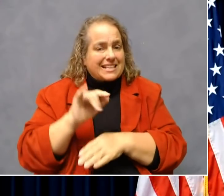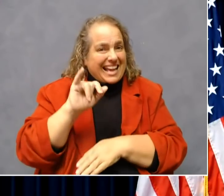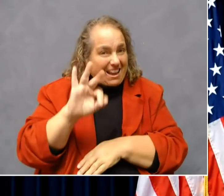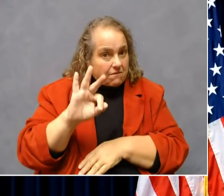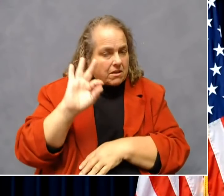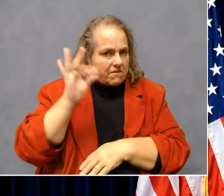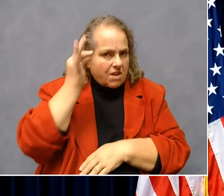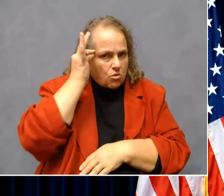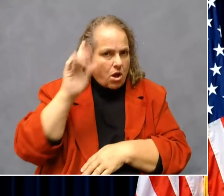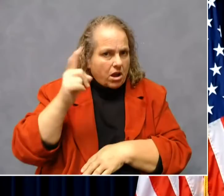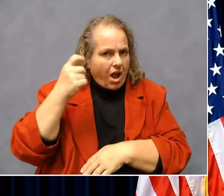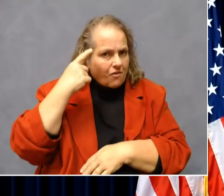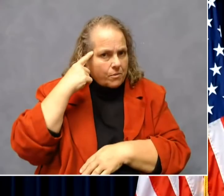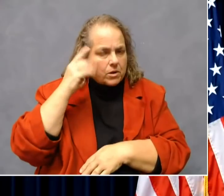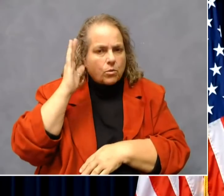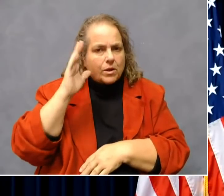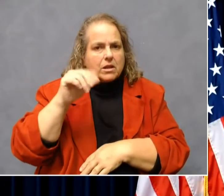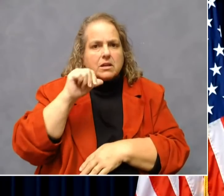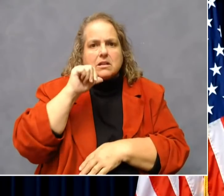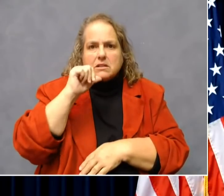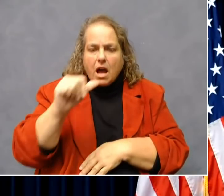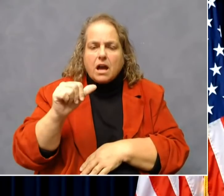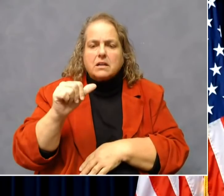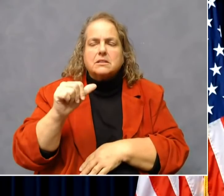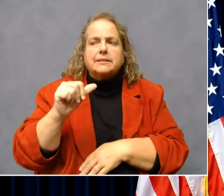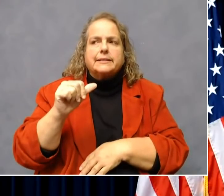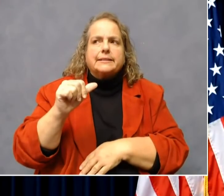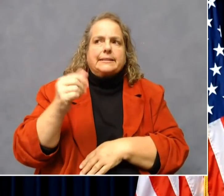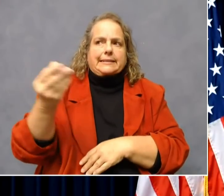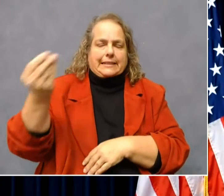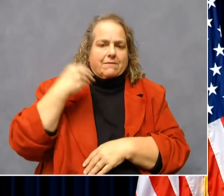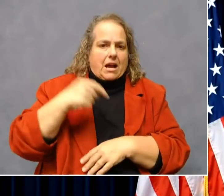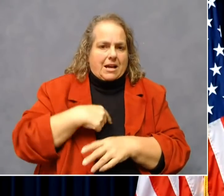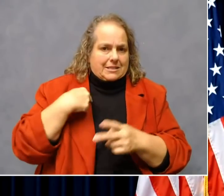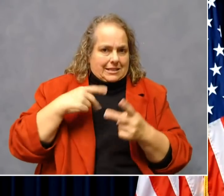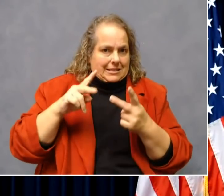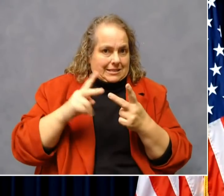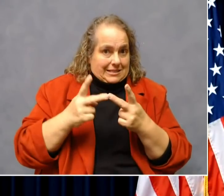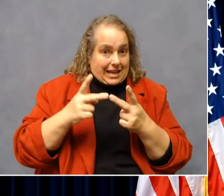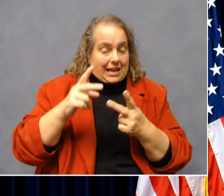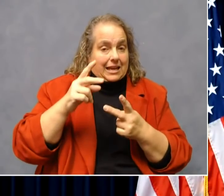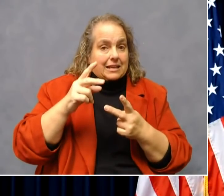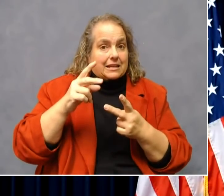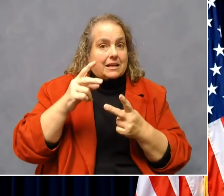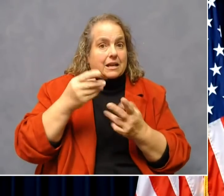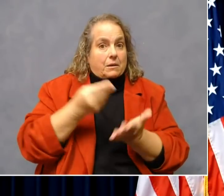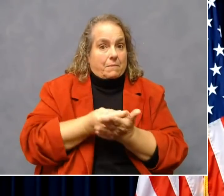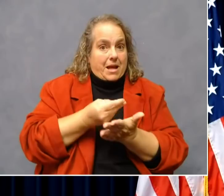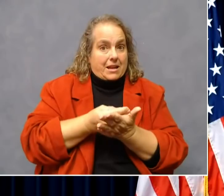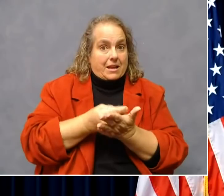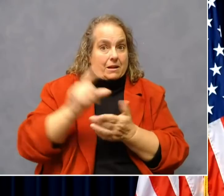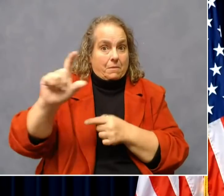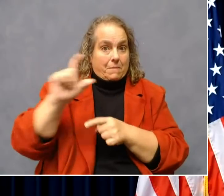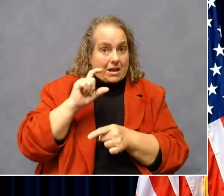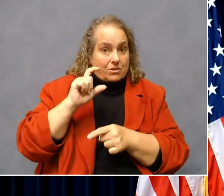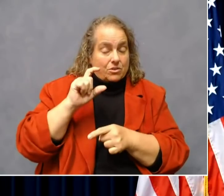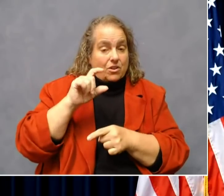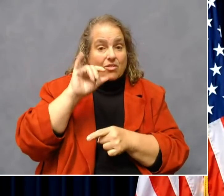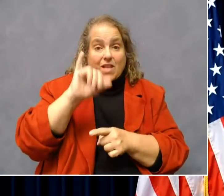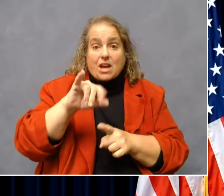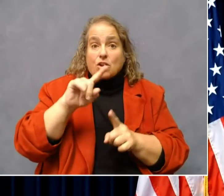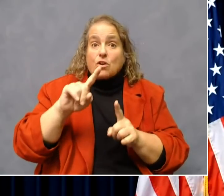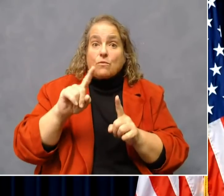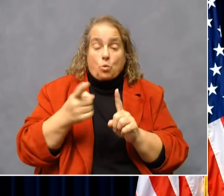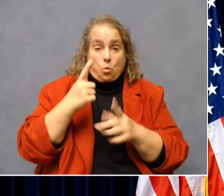do the job that we so desperately need it to. The federal stimulus that we saw over the summer